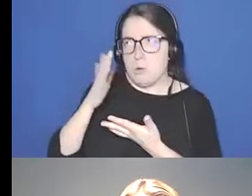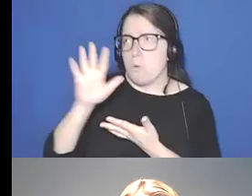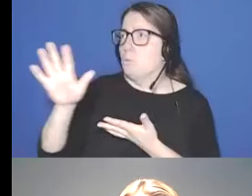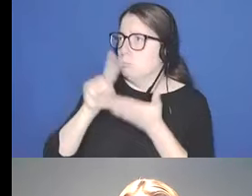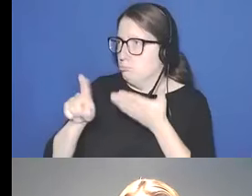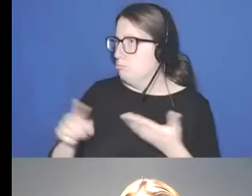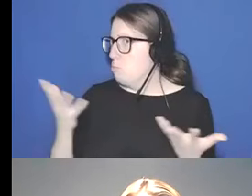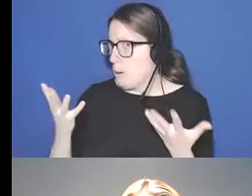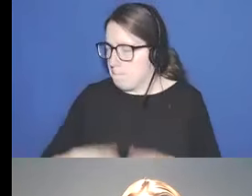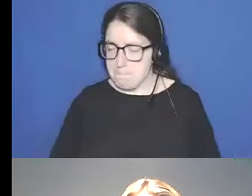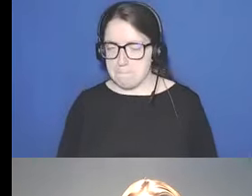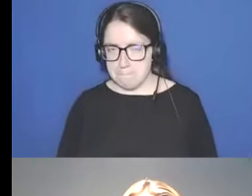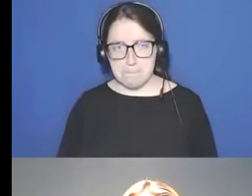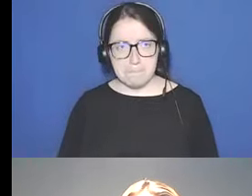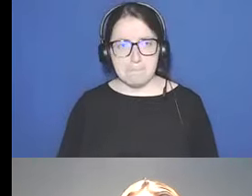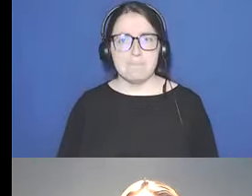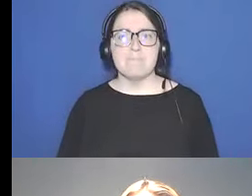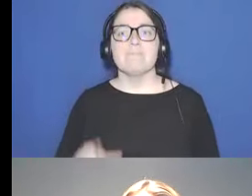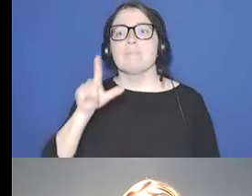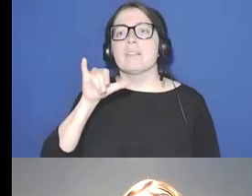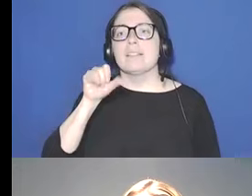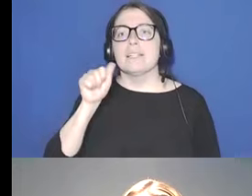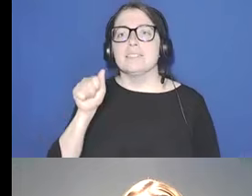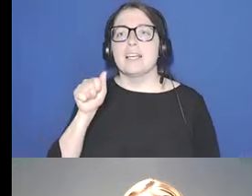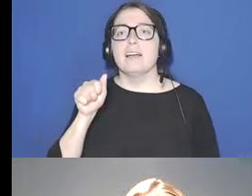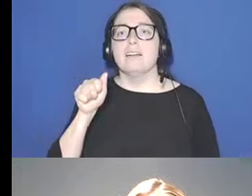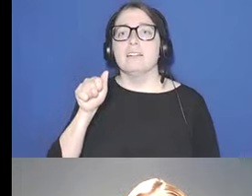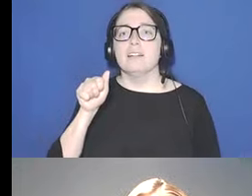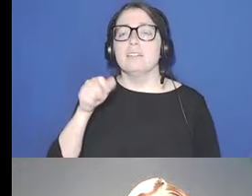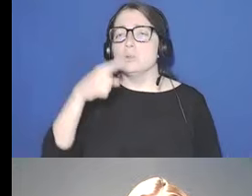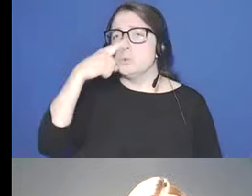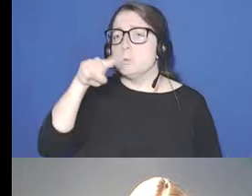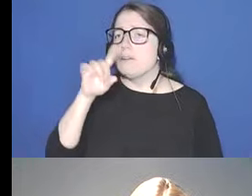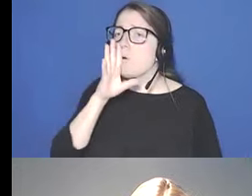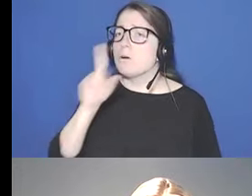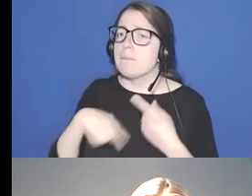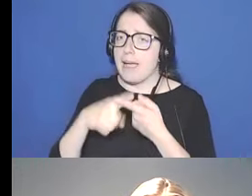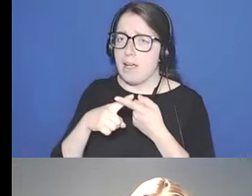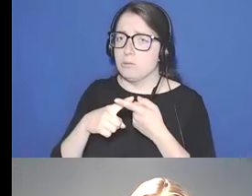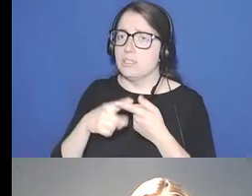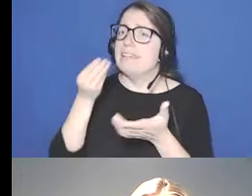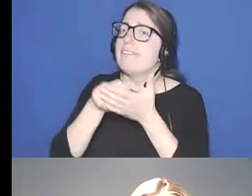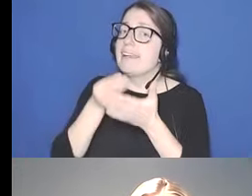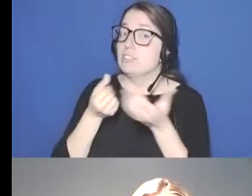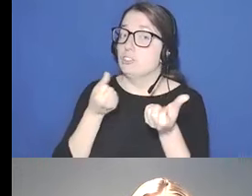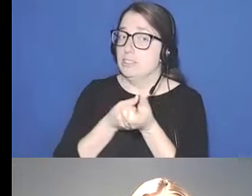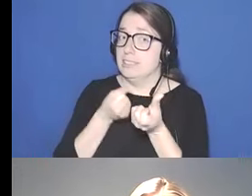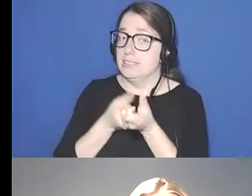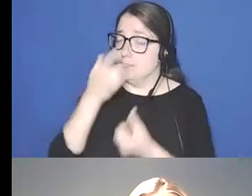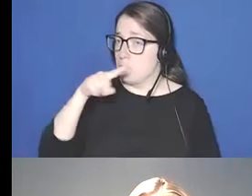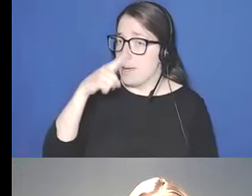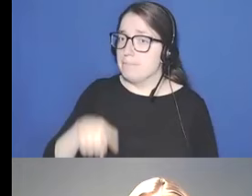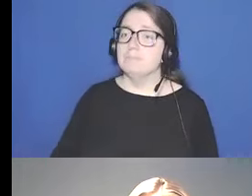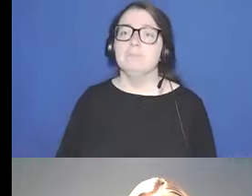And similarly, Lisa, could you speak to a little bit of about financial assistance?